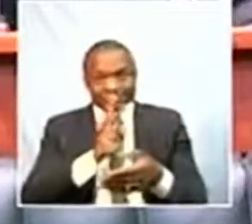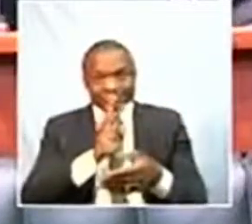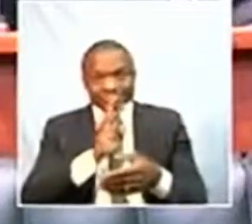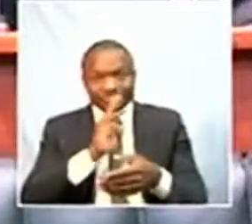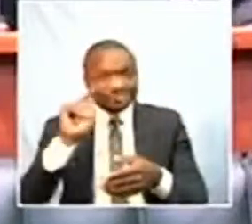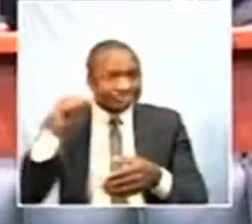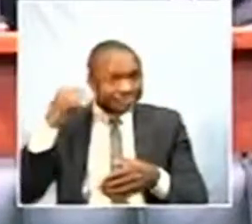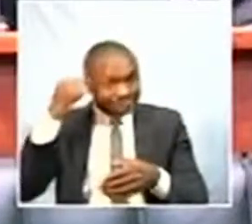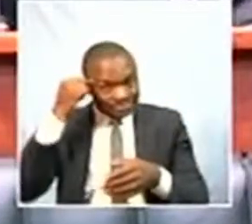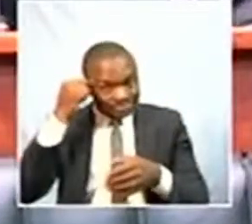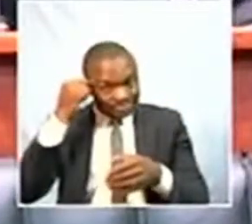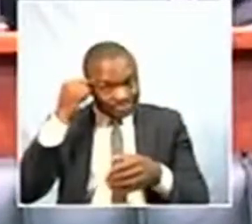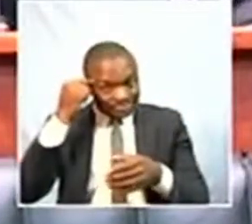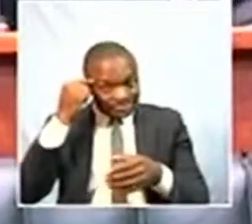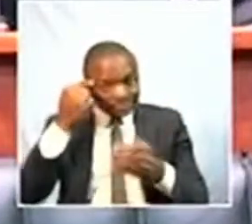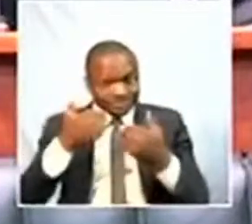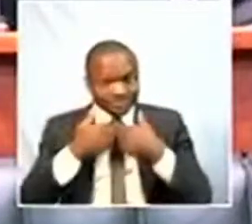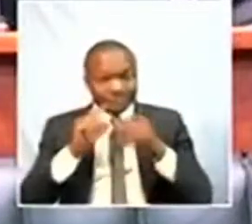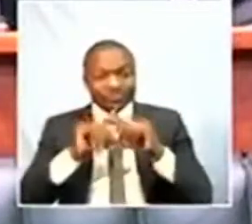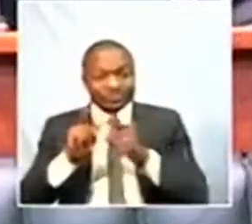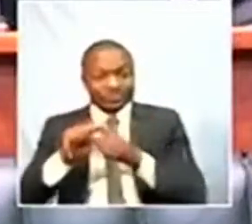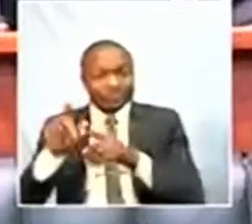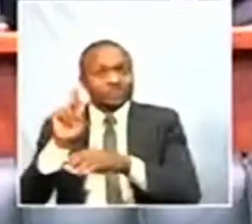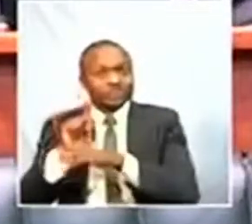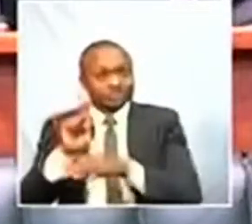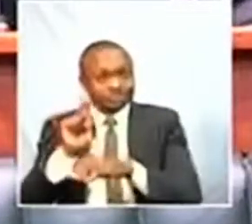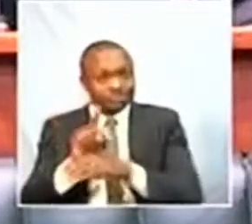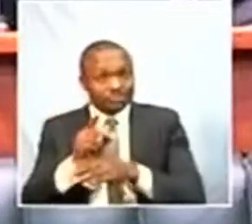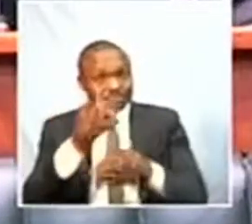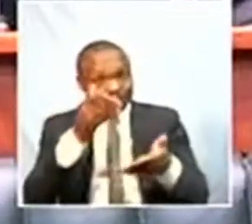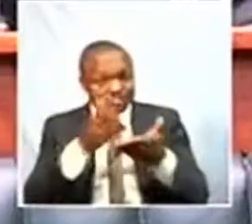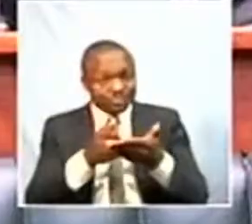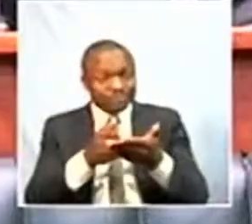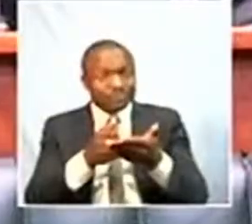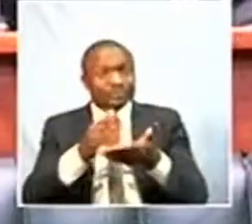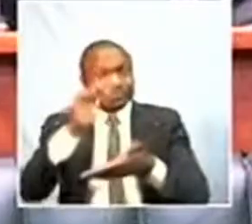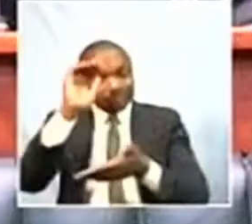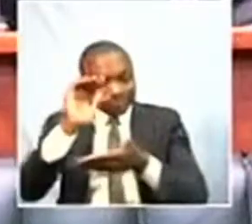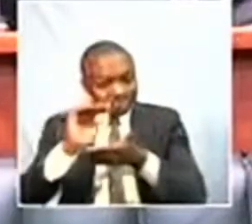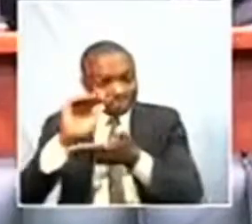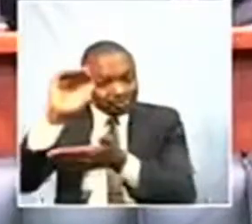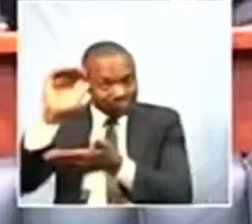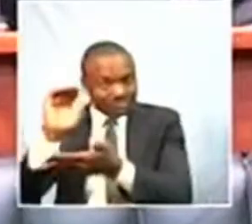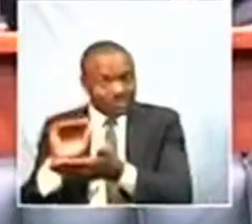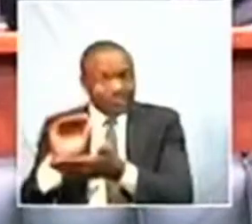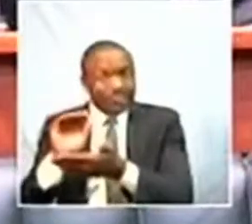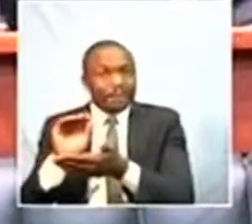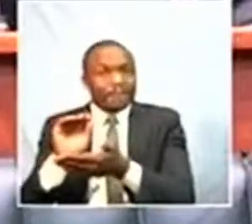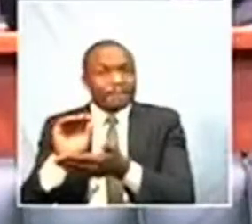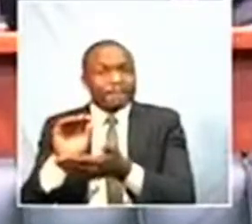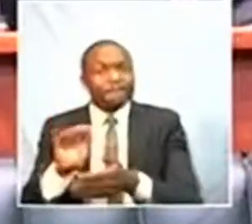the government also has several projects such as RED, which is reducing emission of